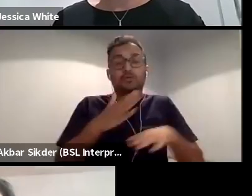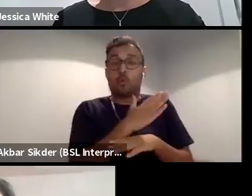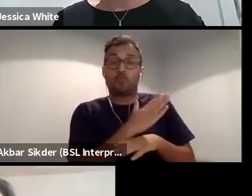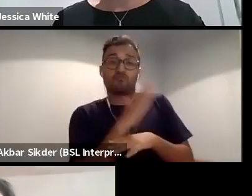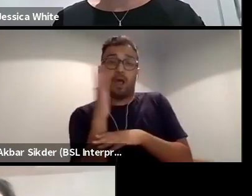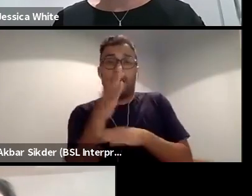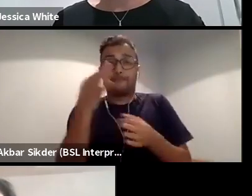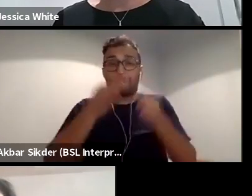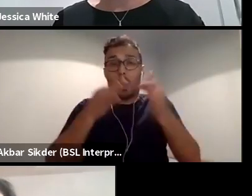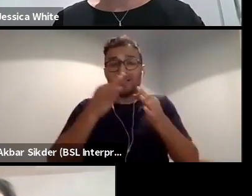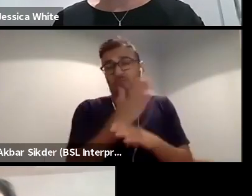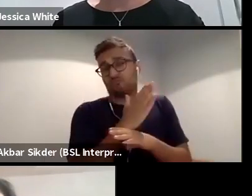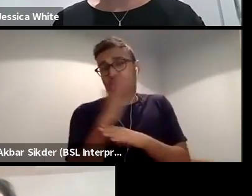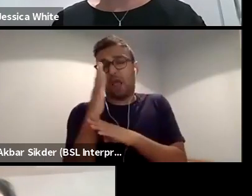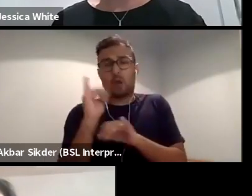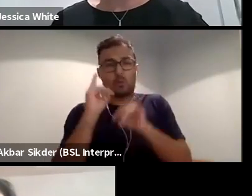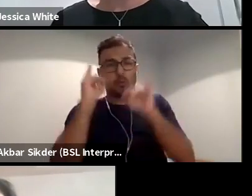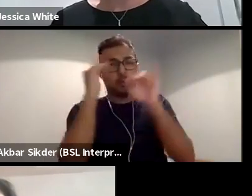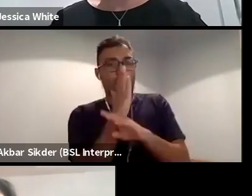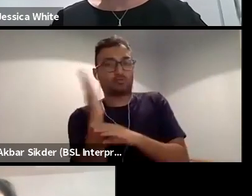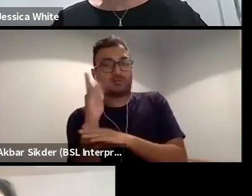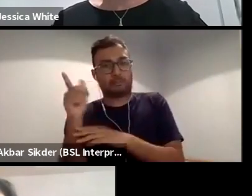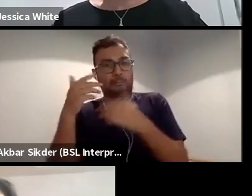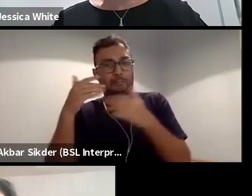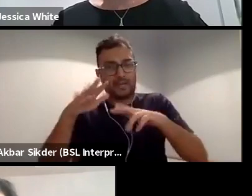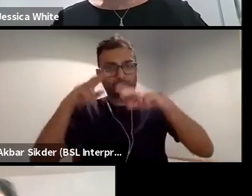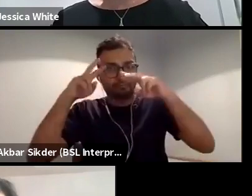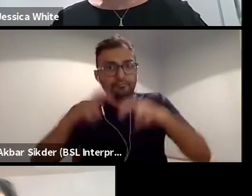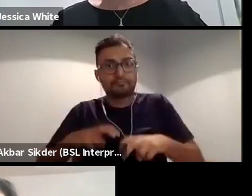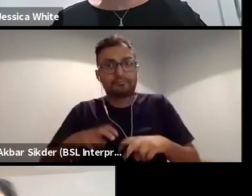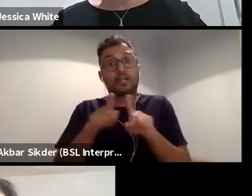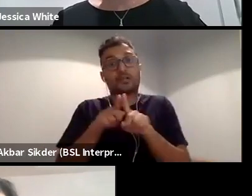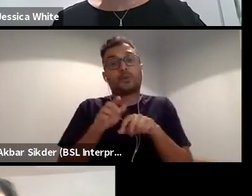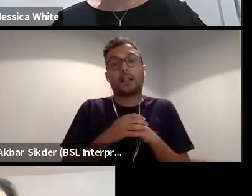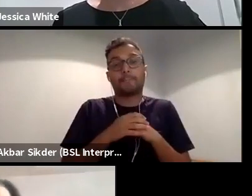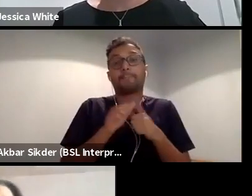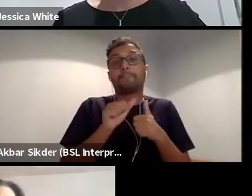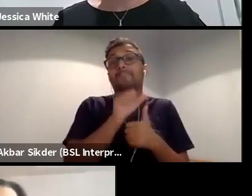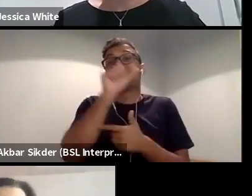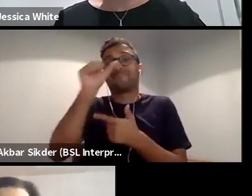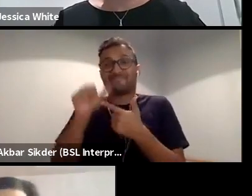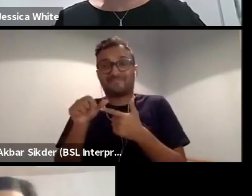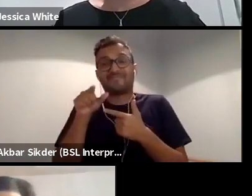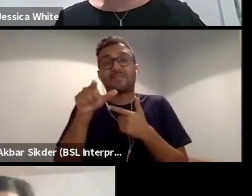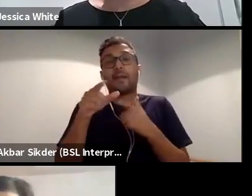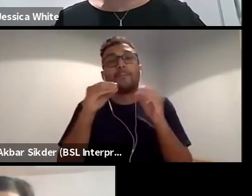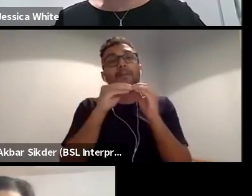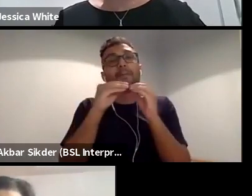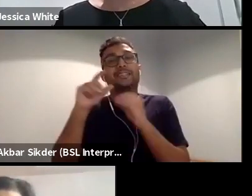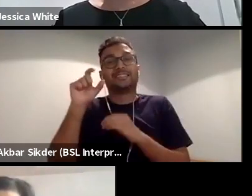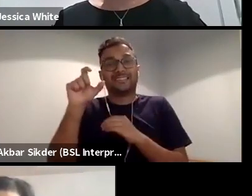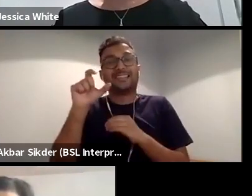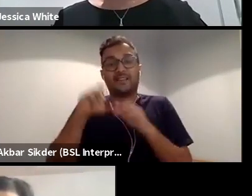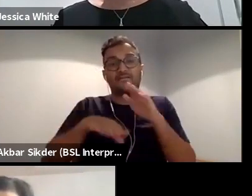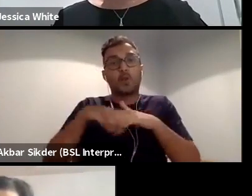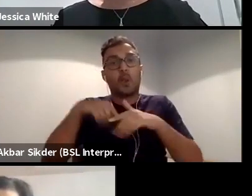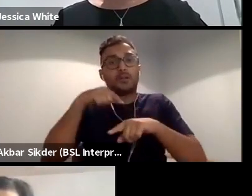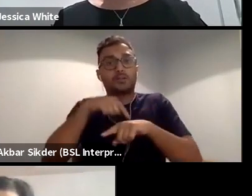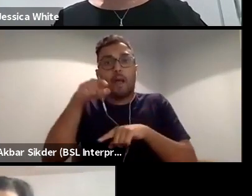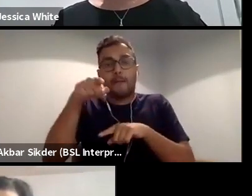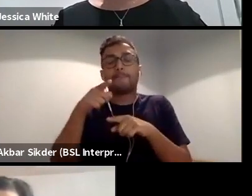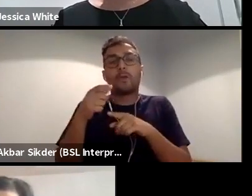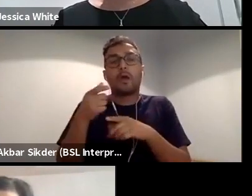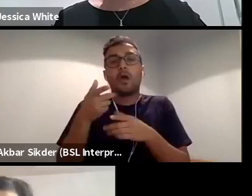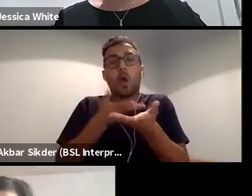have Frank Gardner, who is the BBC's full-time security correspondent, reporting for